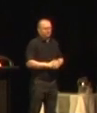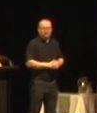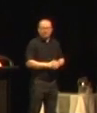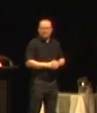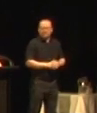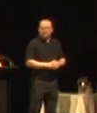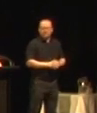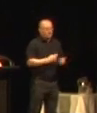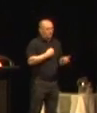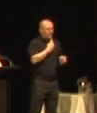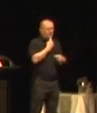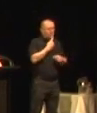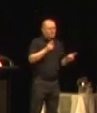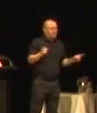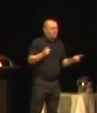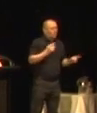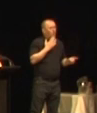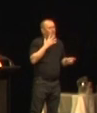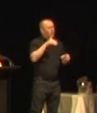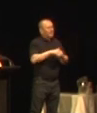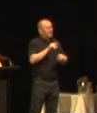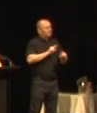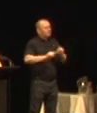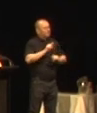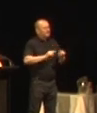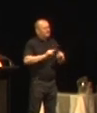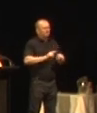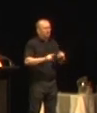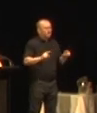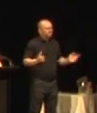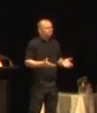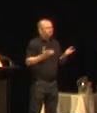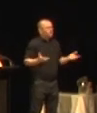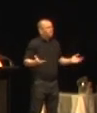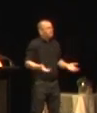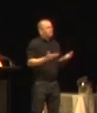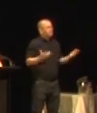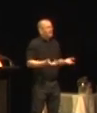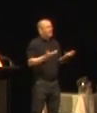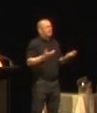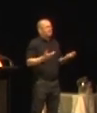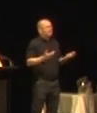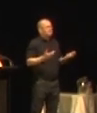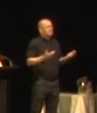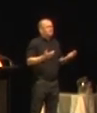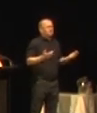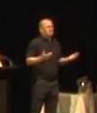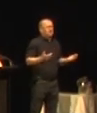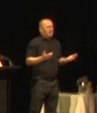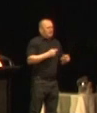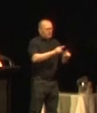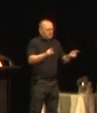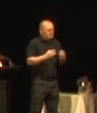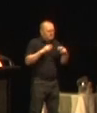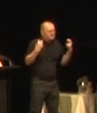meeting. I've been in some gut-wrenching meetings with museum staff who, you know, how are you? We want to change the future, but geez, Stan, one